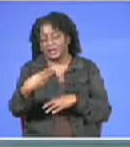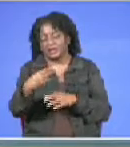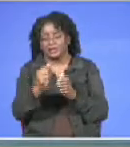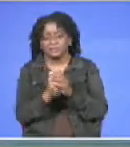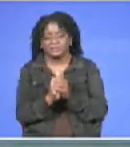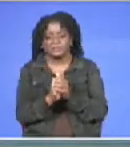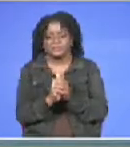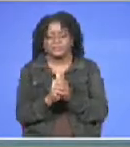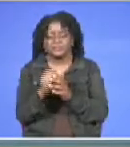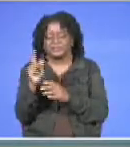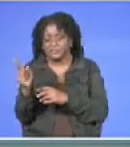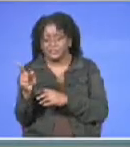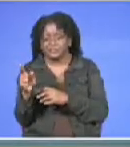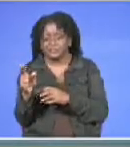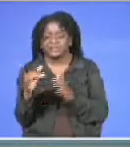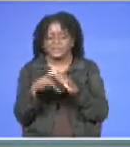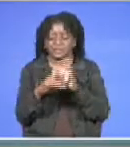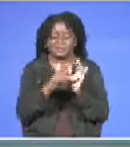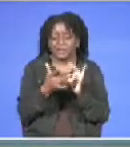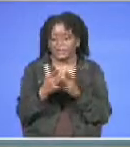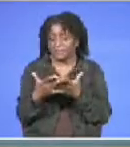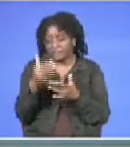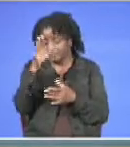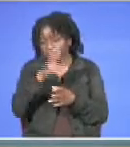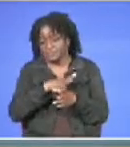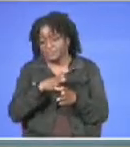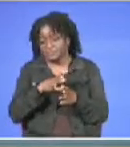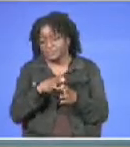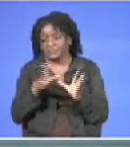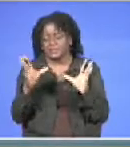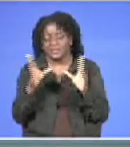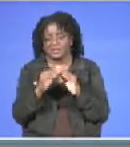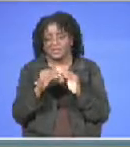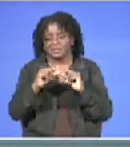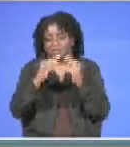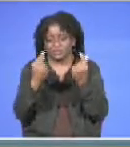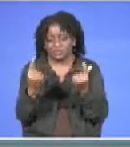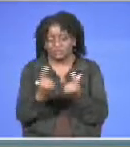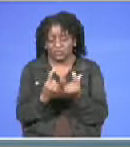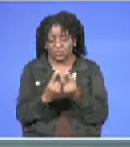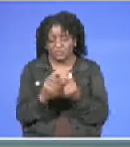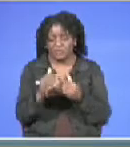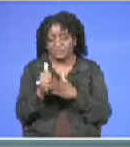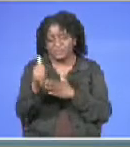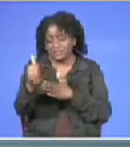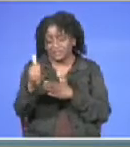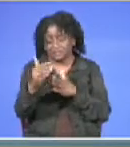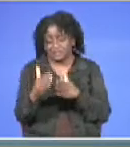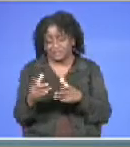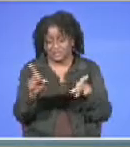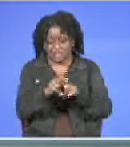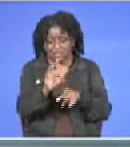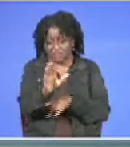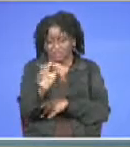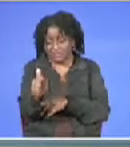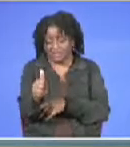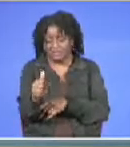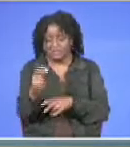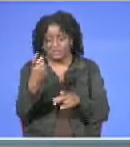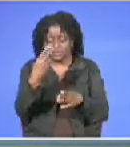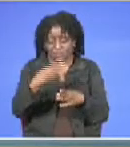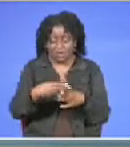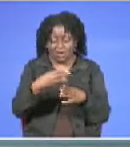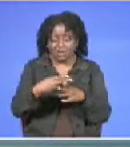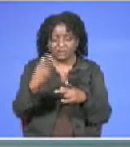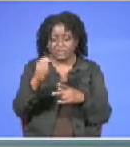Nehemiah assembled cadre of leaderships like yourself called the willing. And he assembled